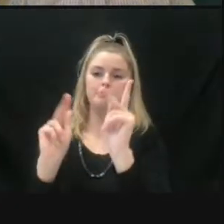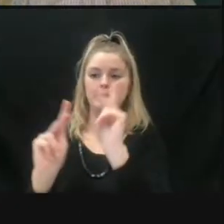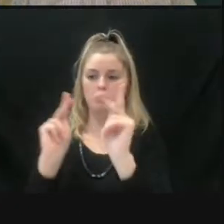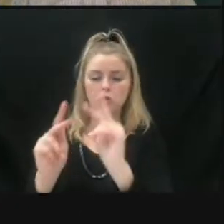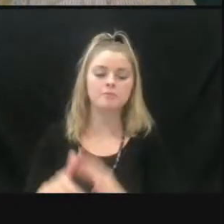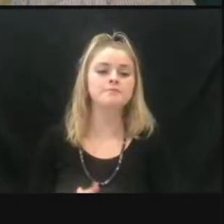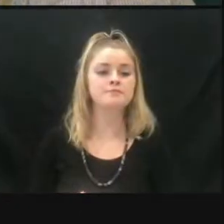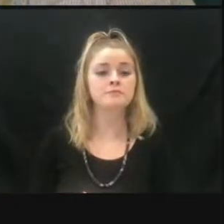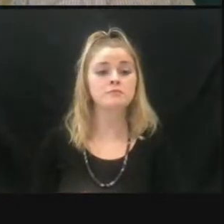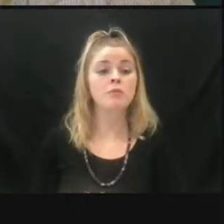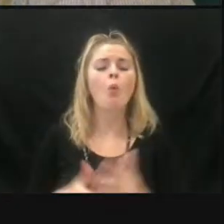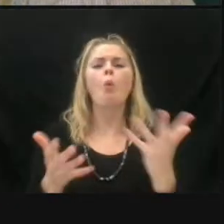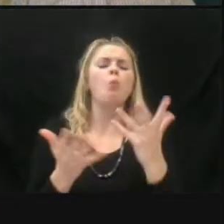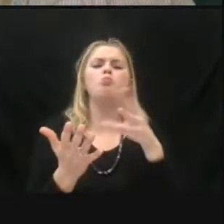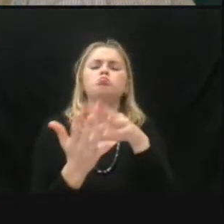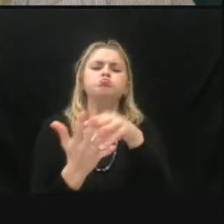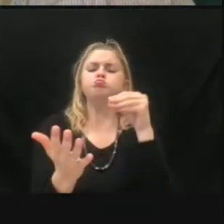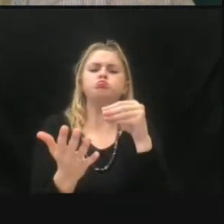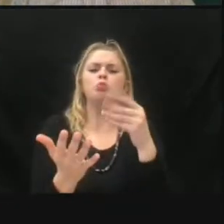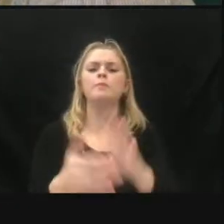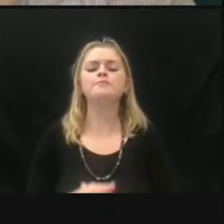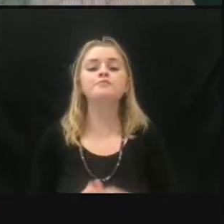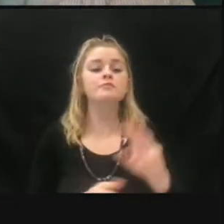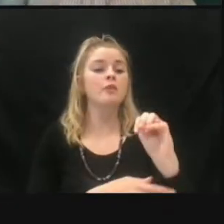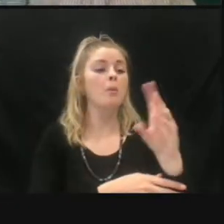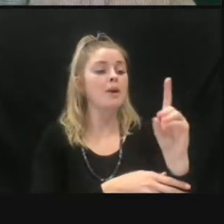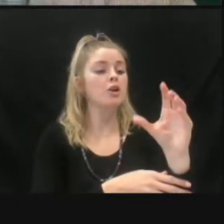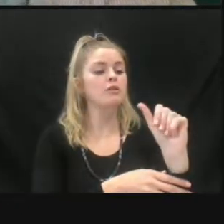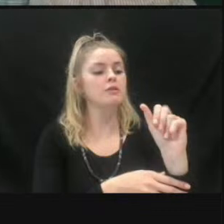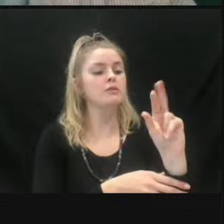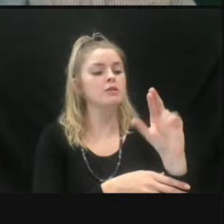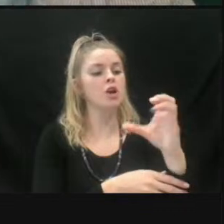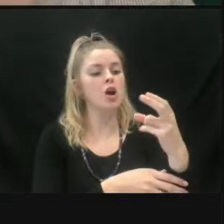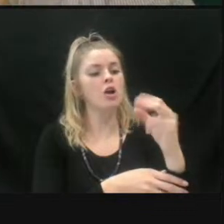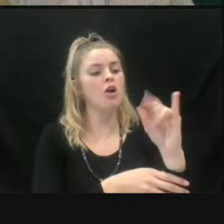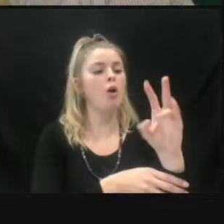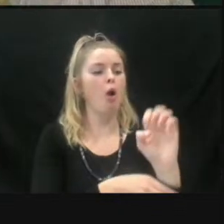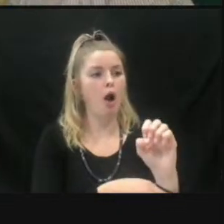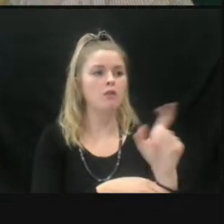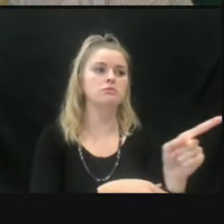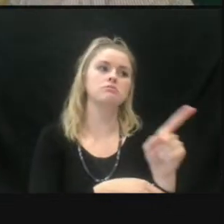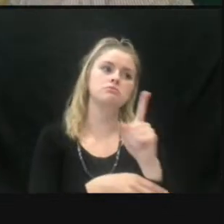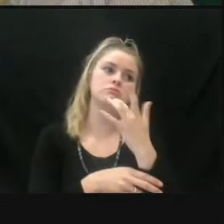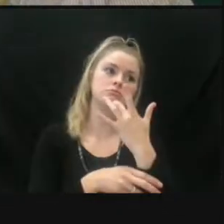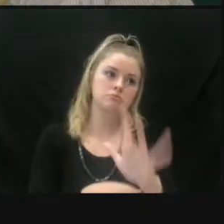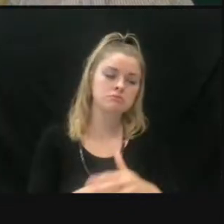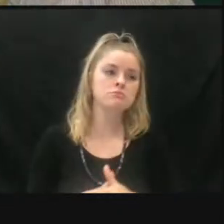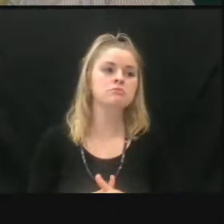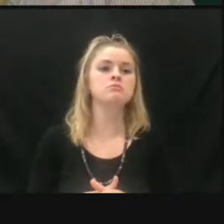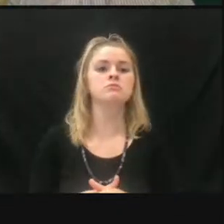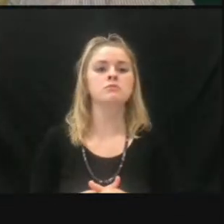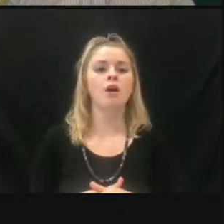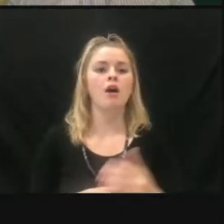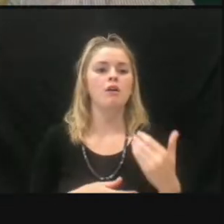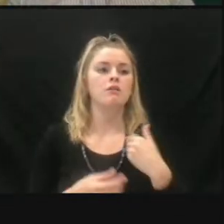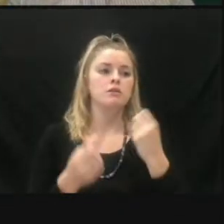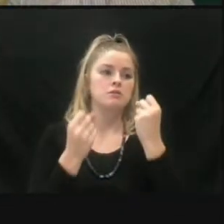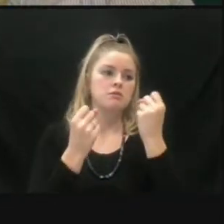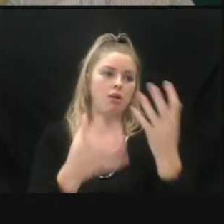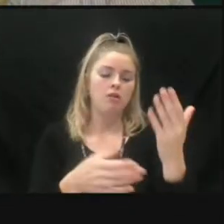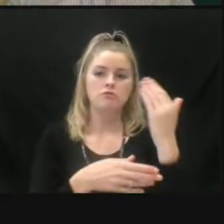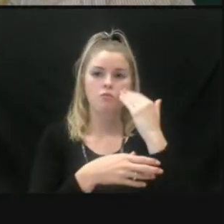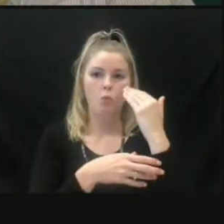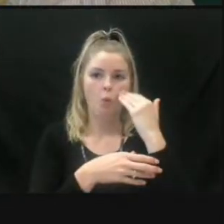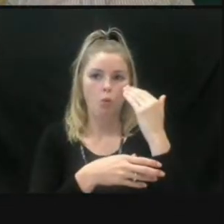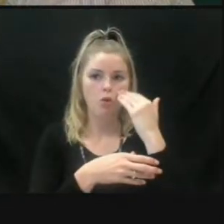What was learned? Maryland State Archives was so fortunate to have a wealth of knowledge shared with us, though there was a